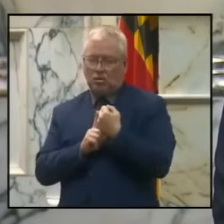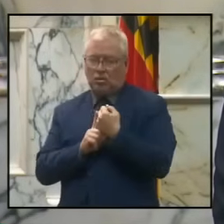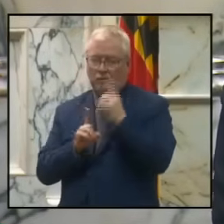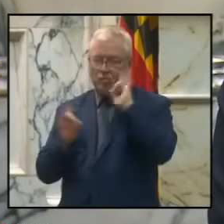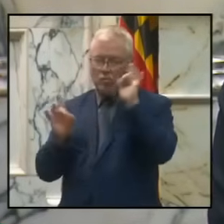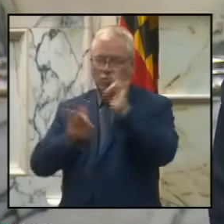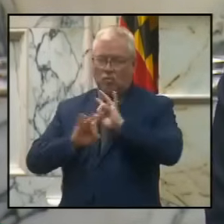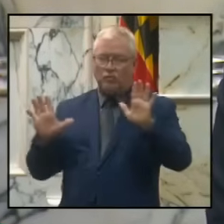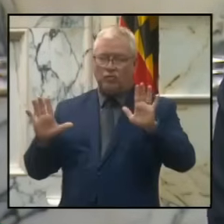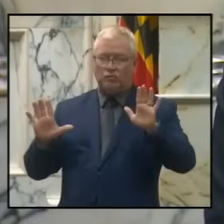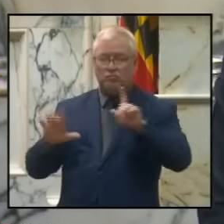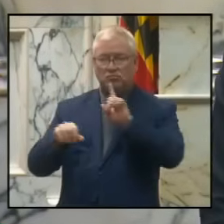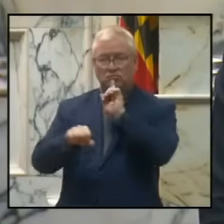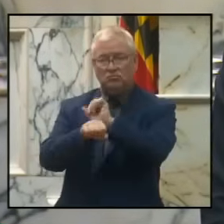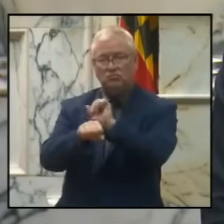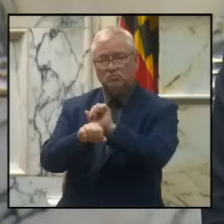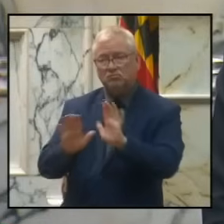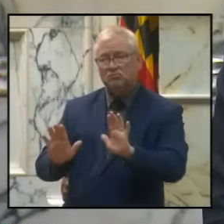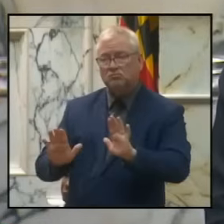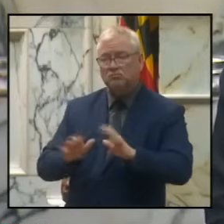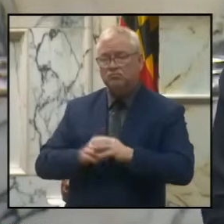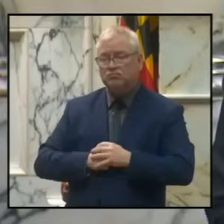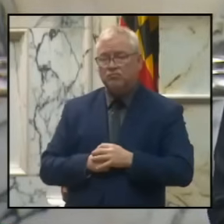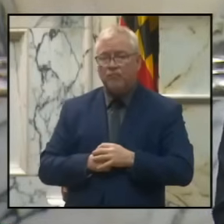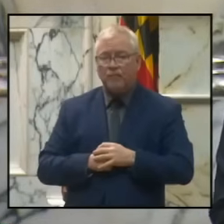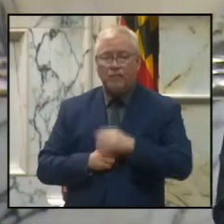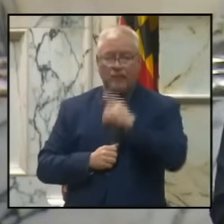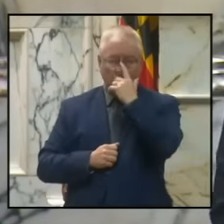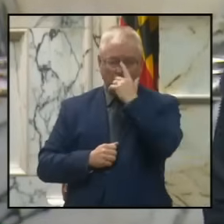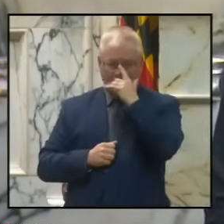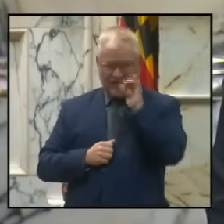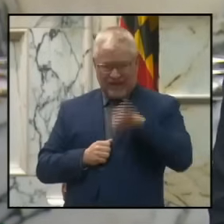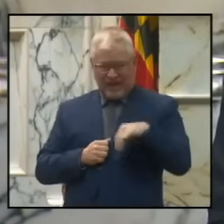That at a time when our nation needs clarity,